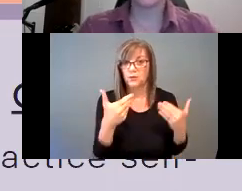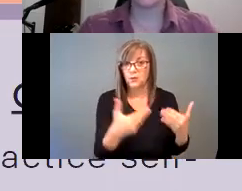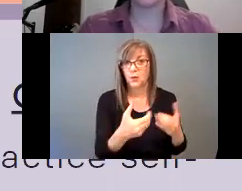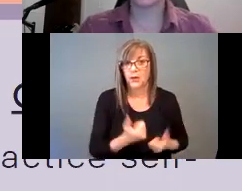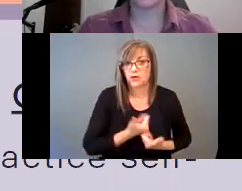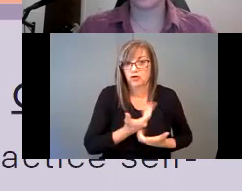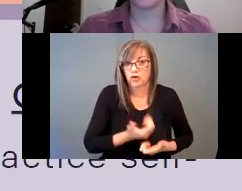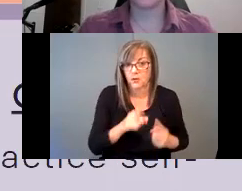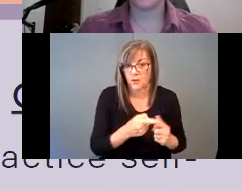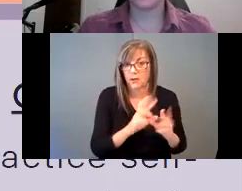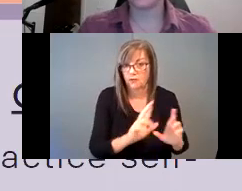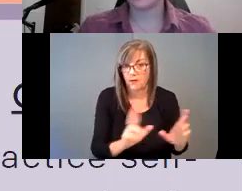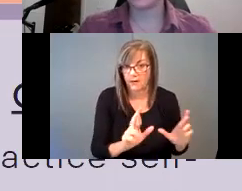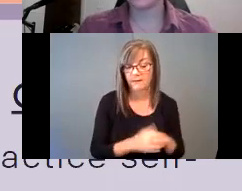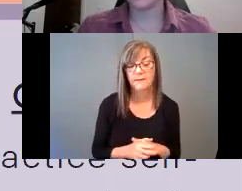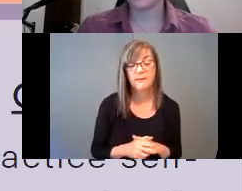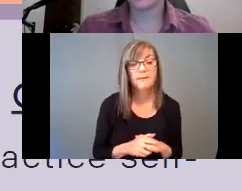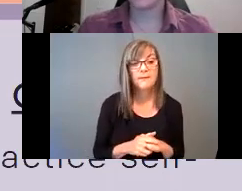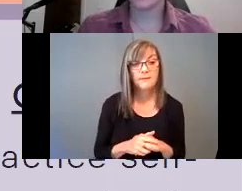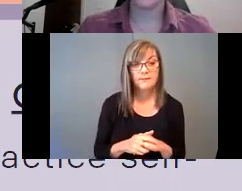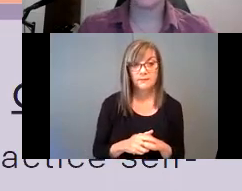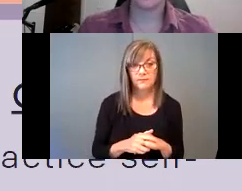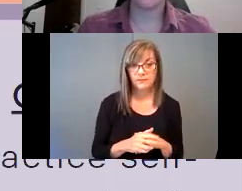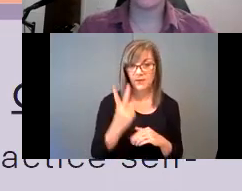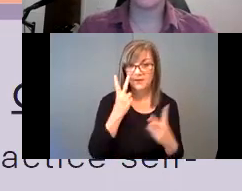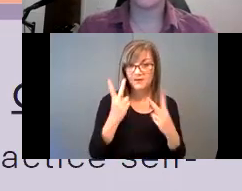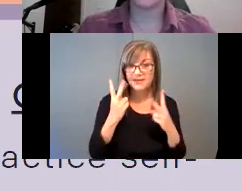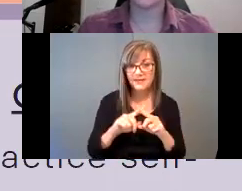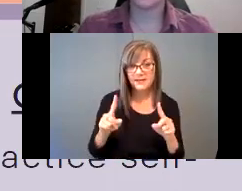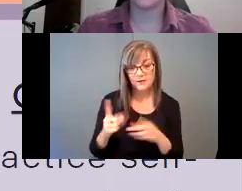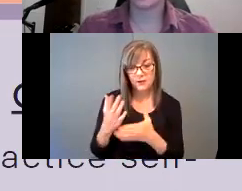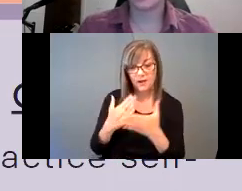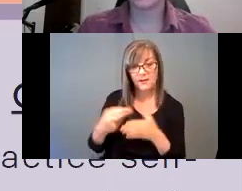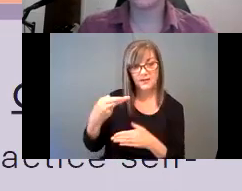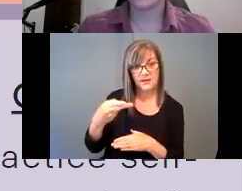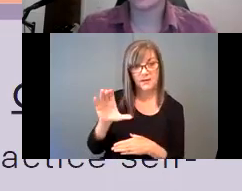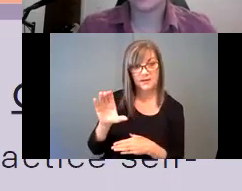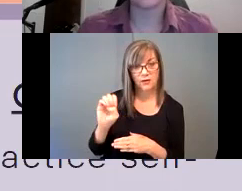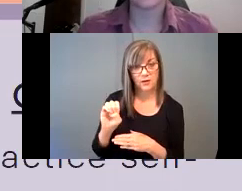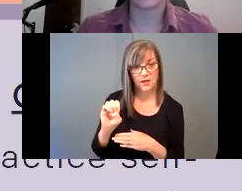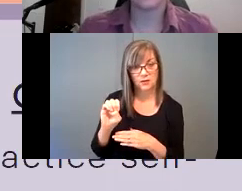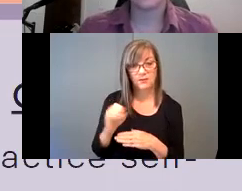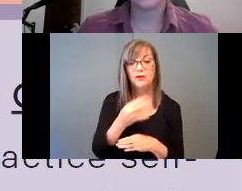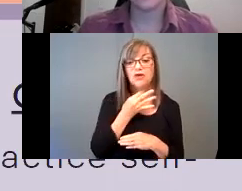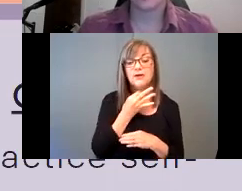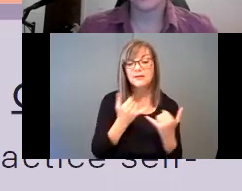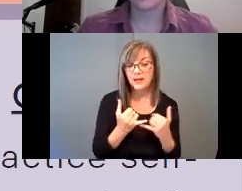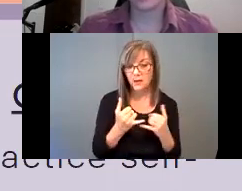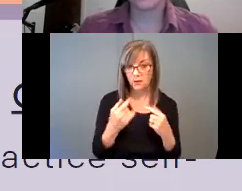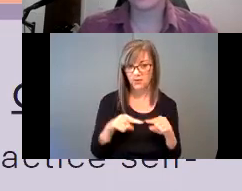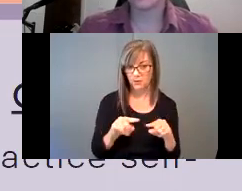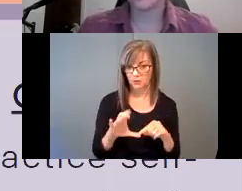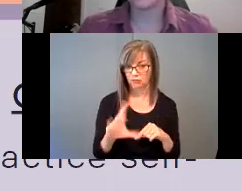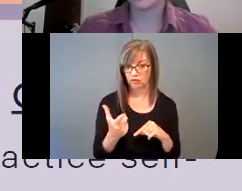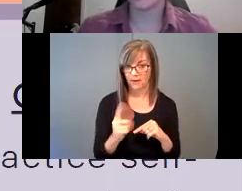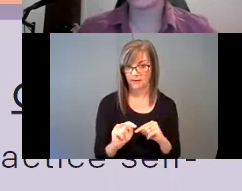So now that we've looked at a couple of different elements of healing-centered engagement, we're curious in the chat if you could answer, how might you apply